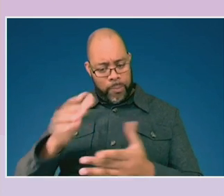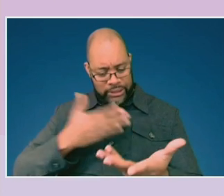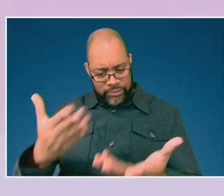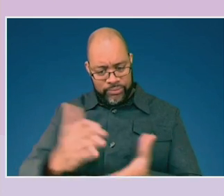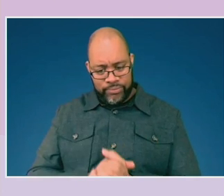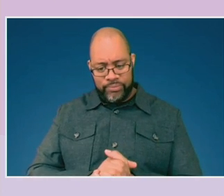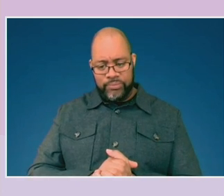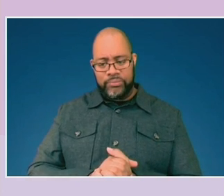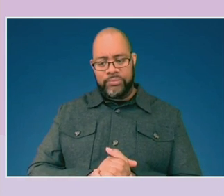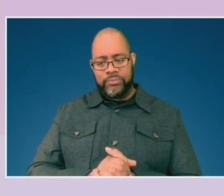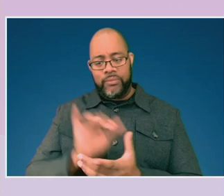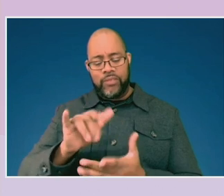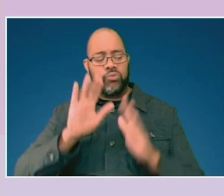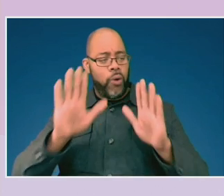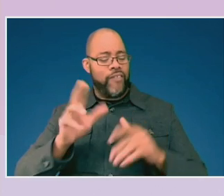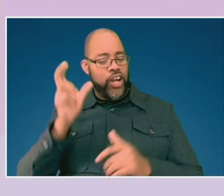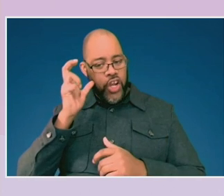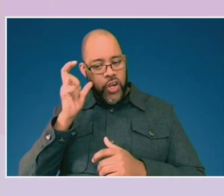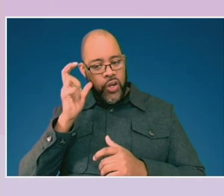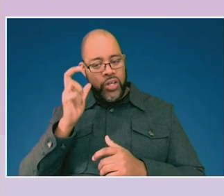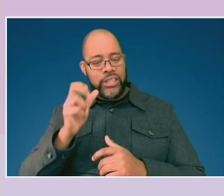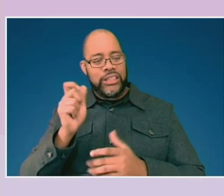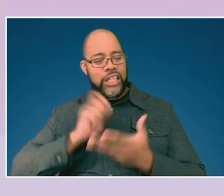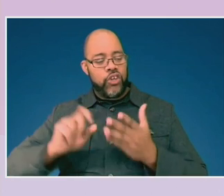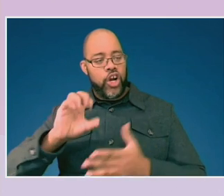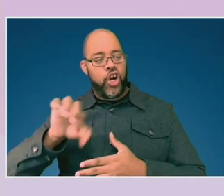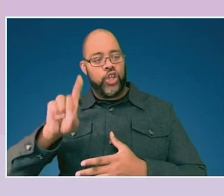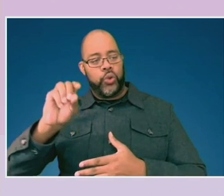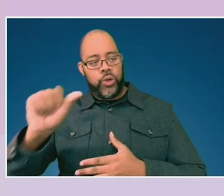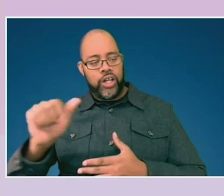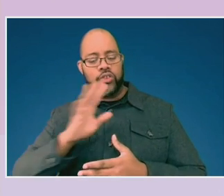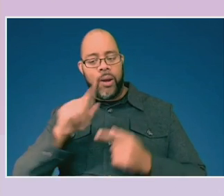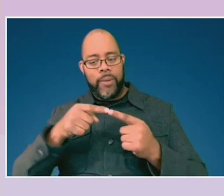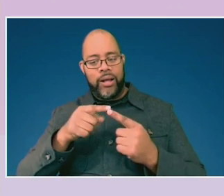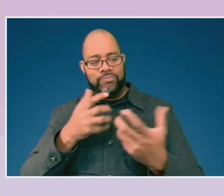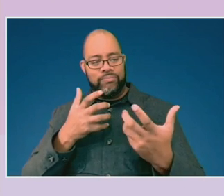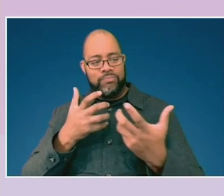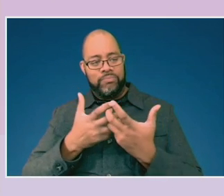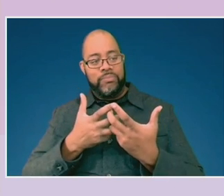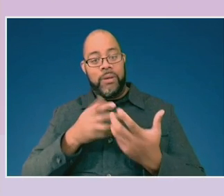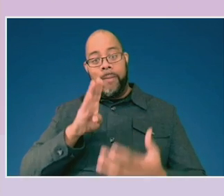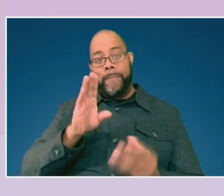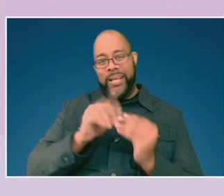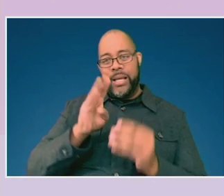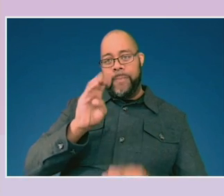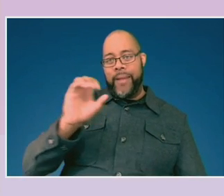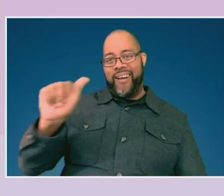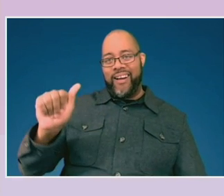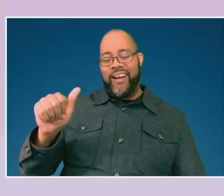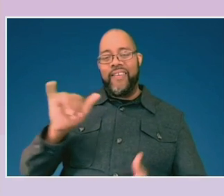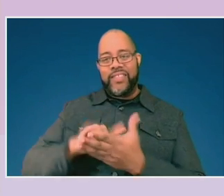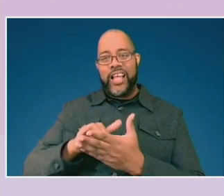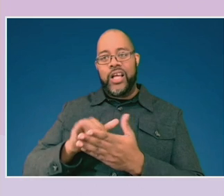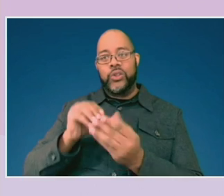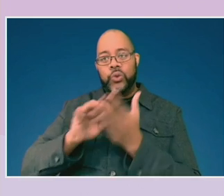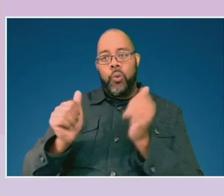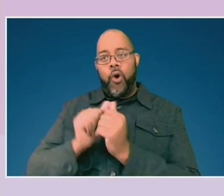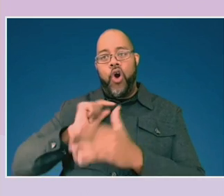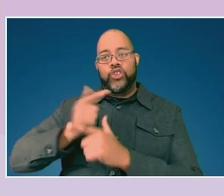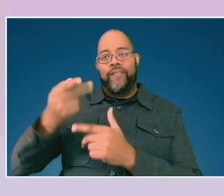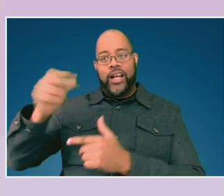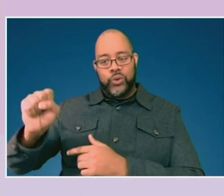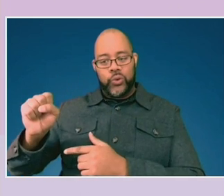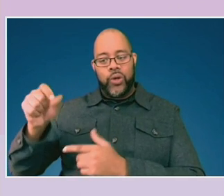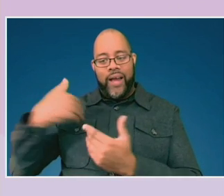Absolutely. And it was fabulous to hear Secretary Cardona talk about meeting Becca, who is a student at our alternative high school that has a